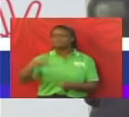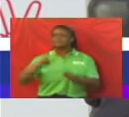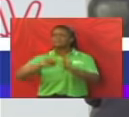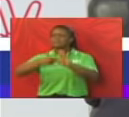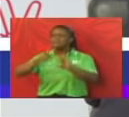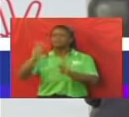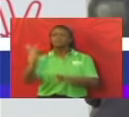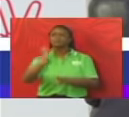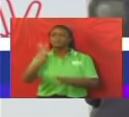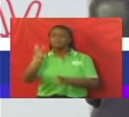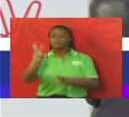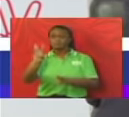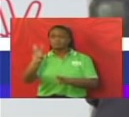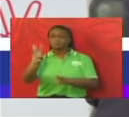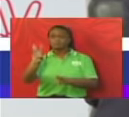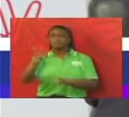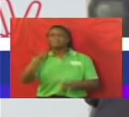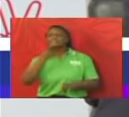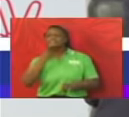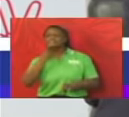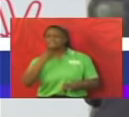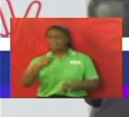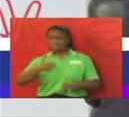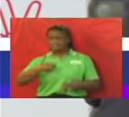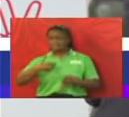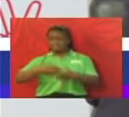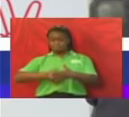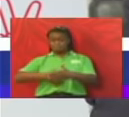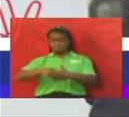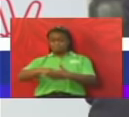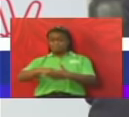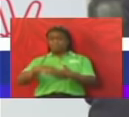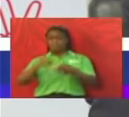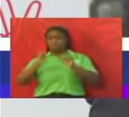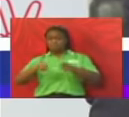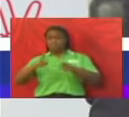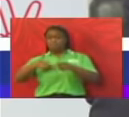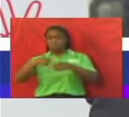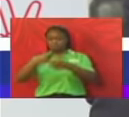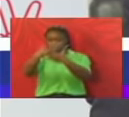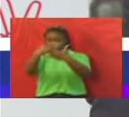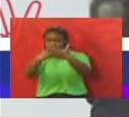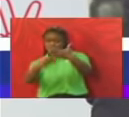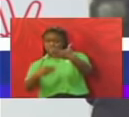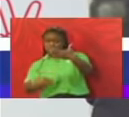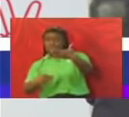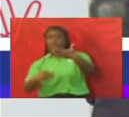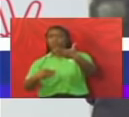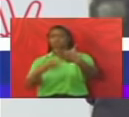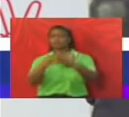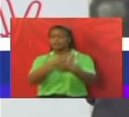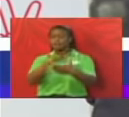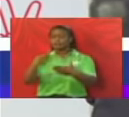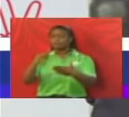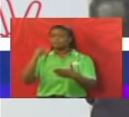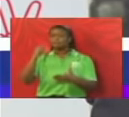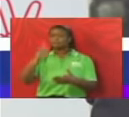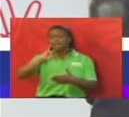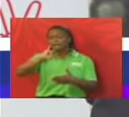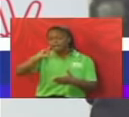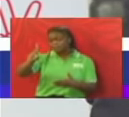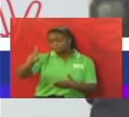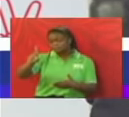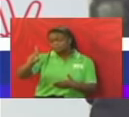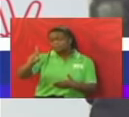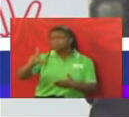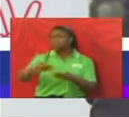as being pregnant. You may have this form helping the identification process. You will be fast-tracked to have